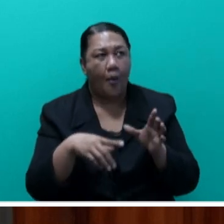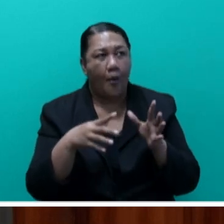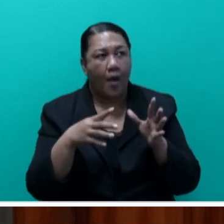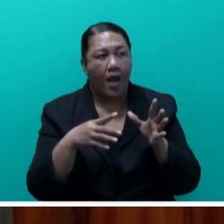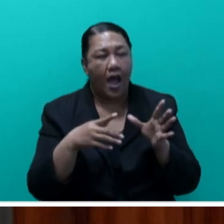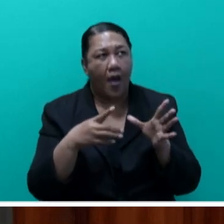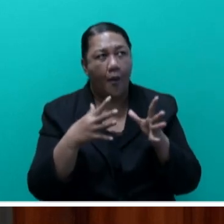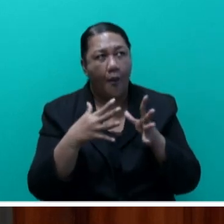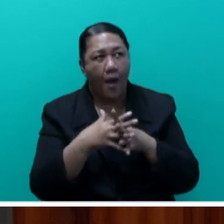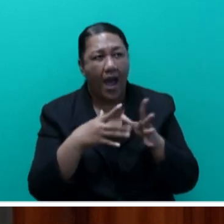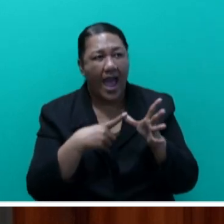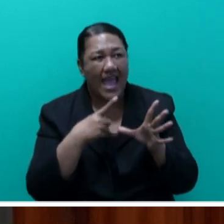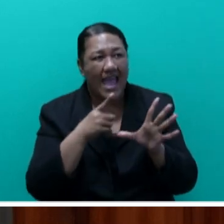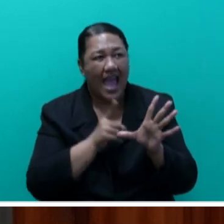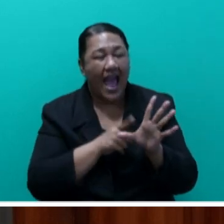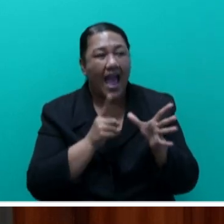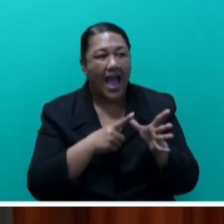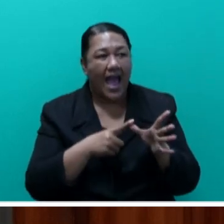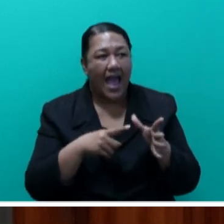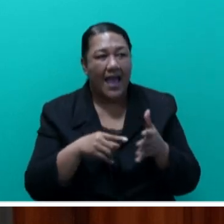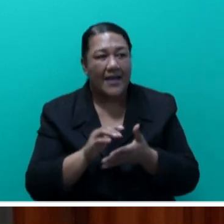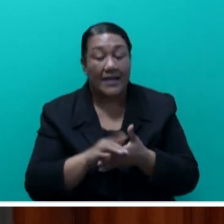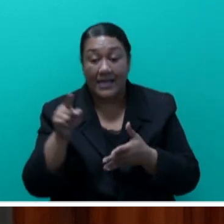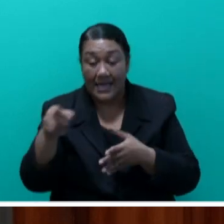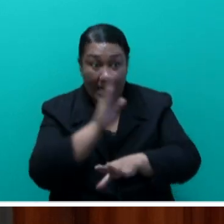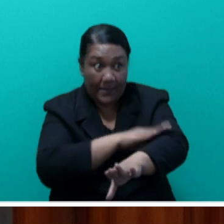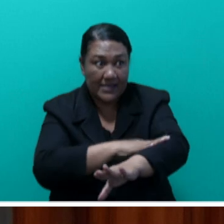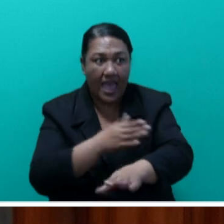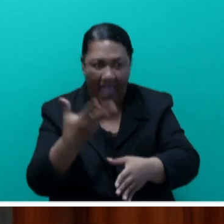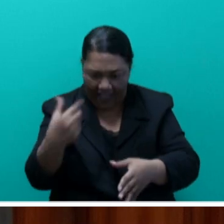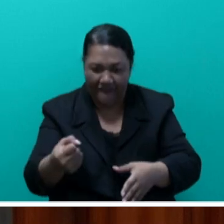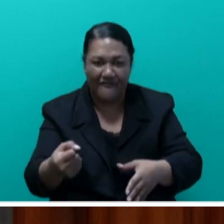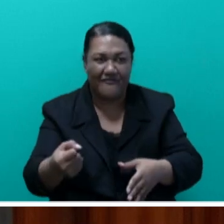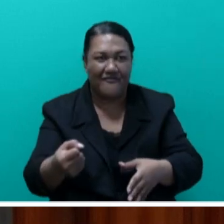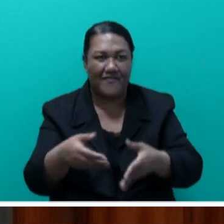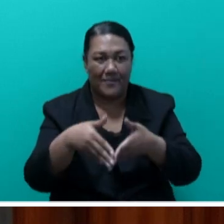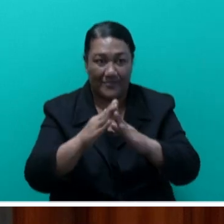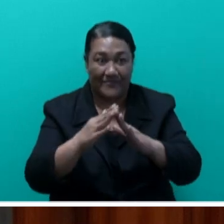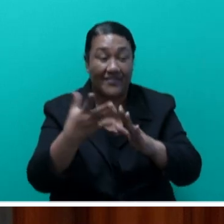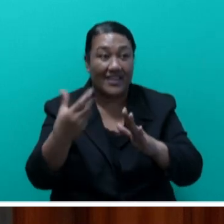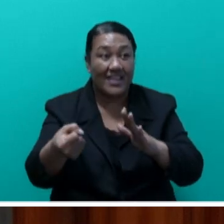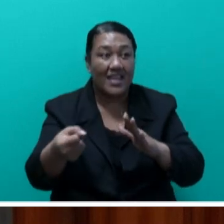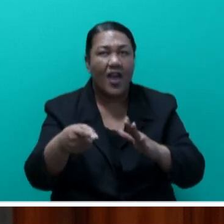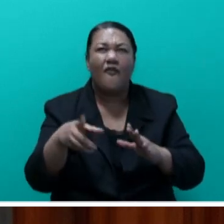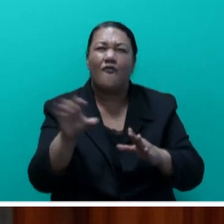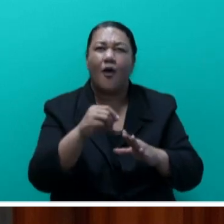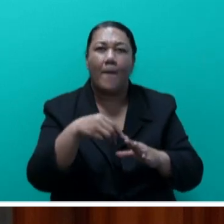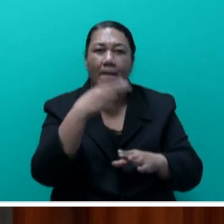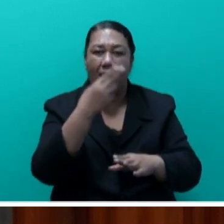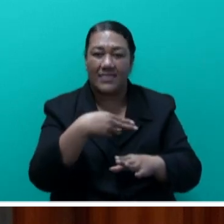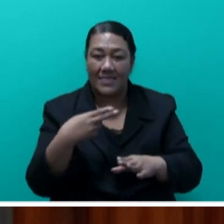Kiribati, a hatchery was constructed and sea cage trials were constructed with support from Taiwan and now